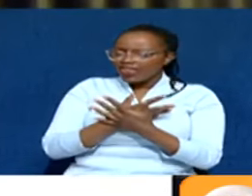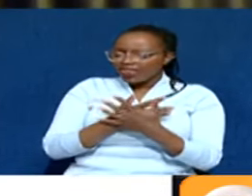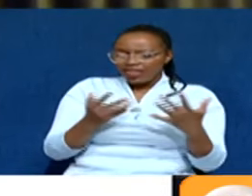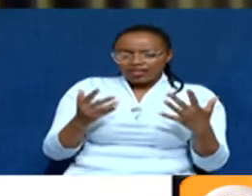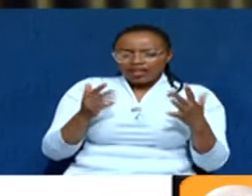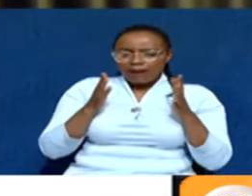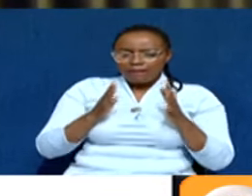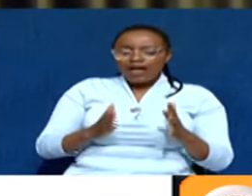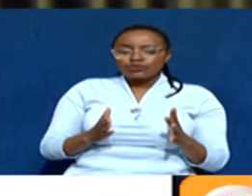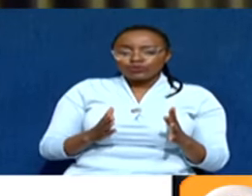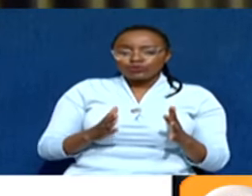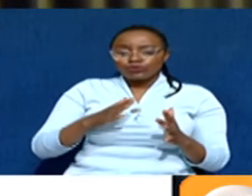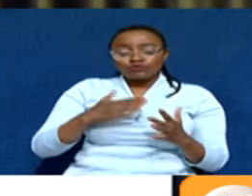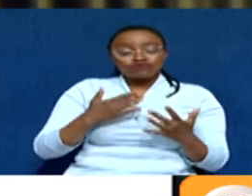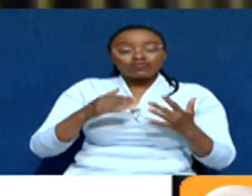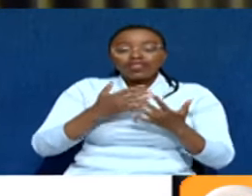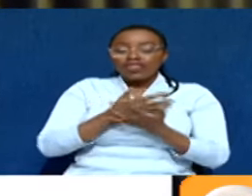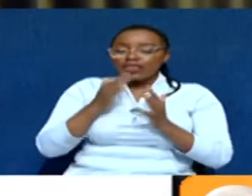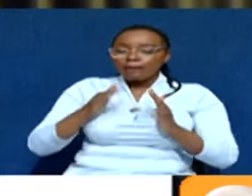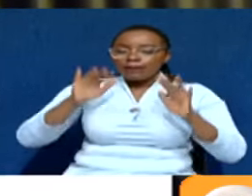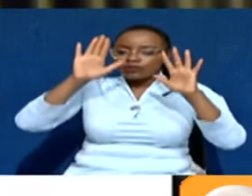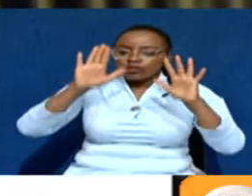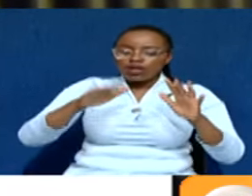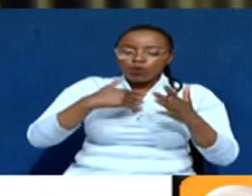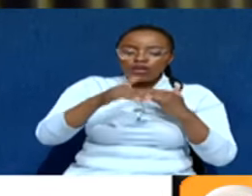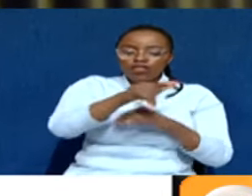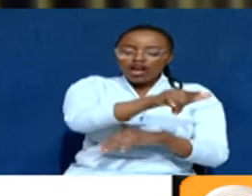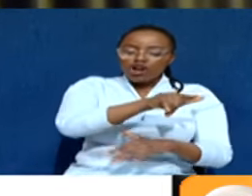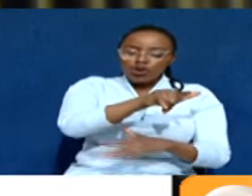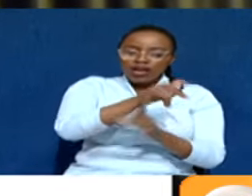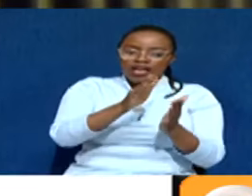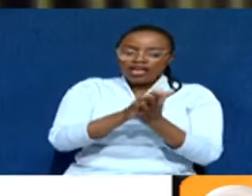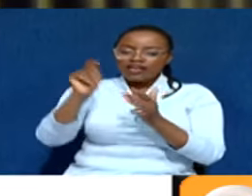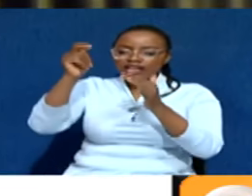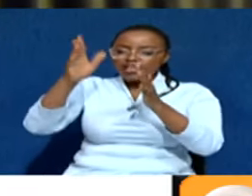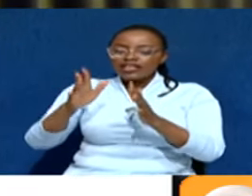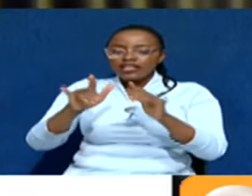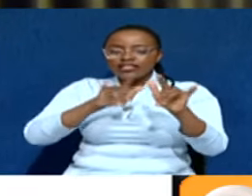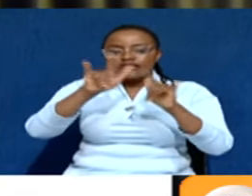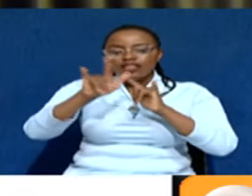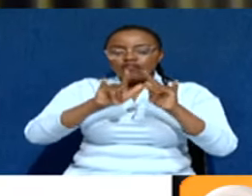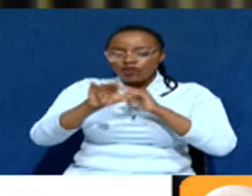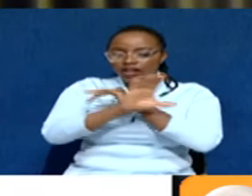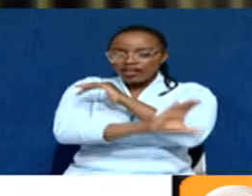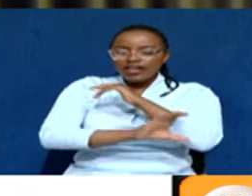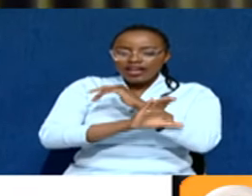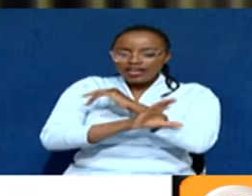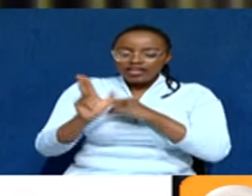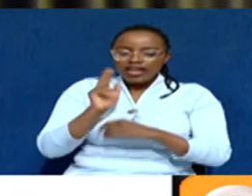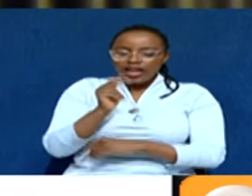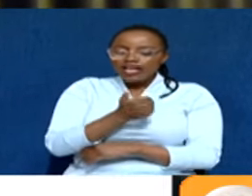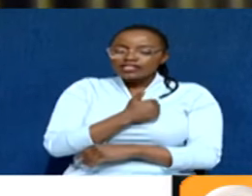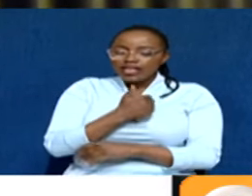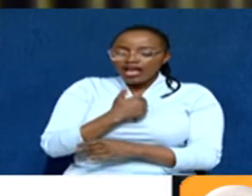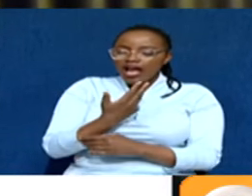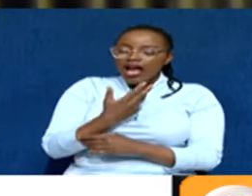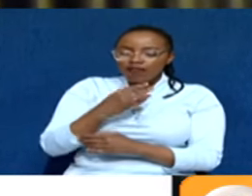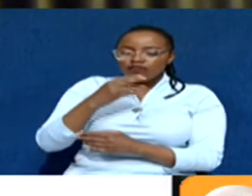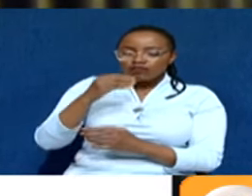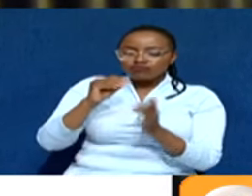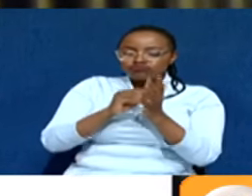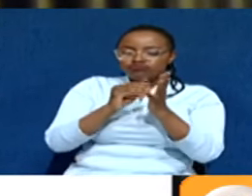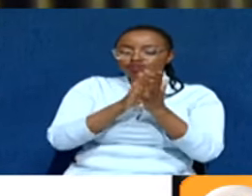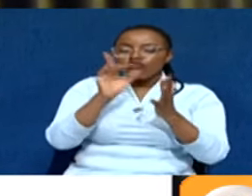any life lost is important, whether locally and even Kenyans abroad. And we have taken note of this. We